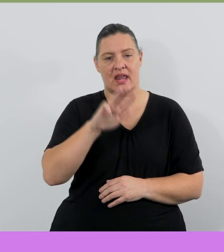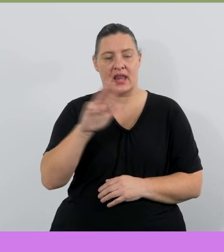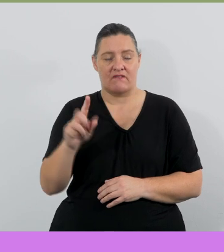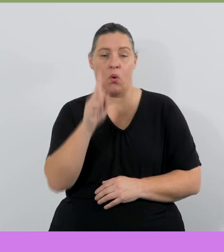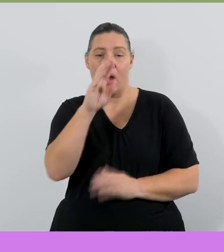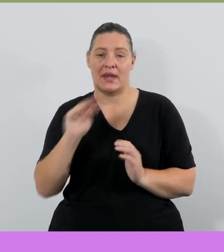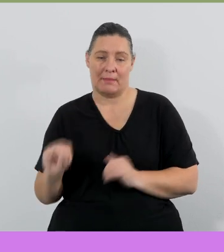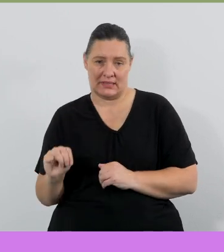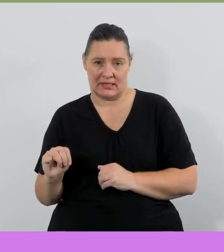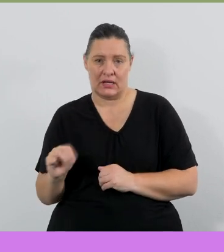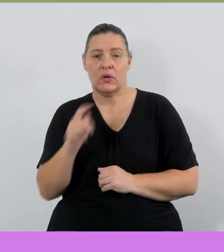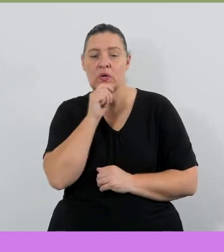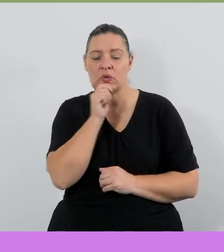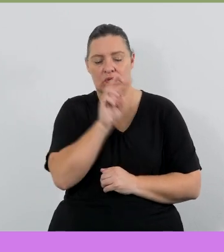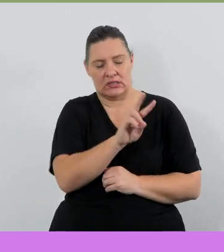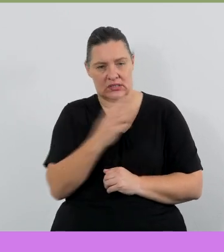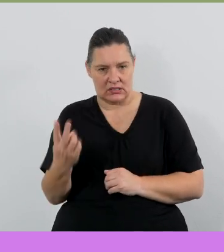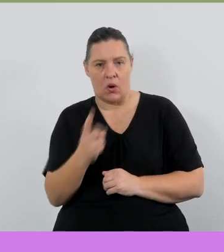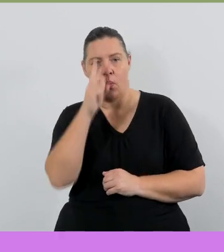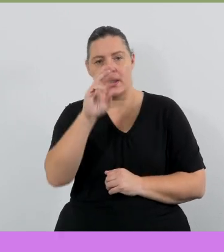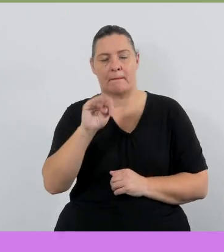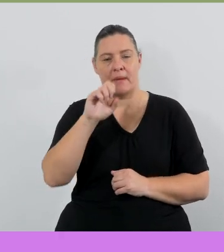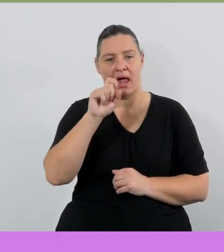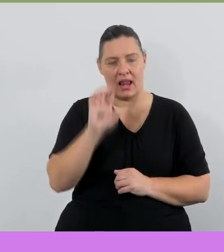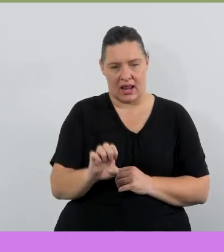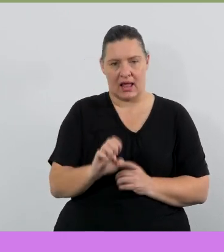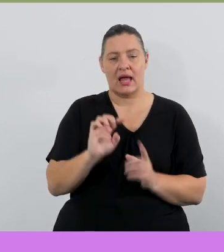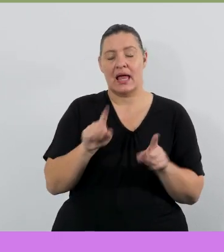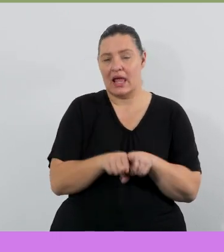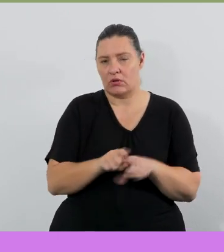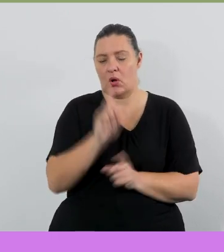35.99 per meter. Using the conversion, 1 mile equals